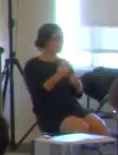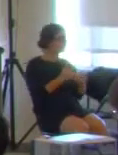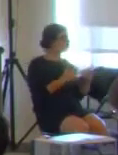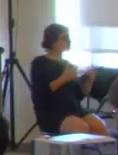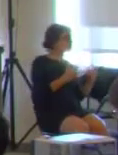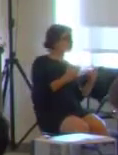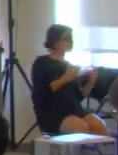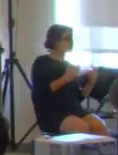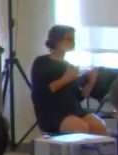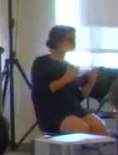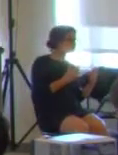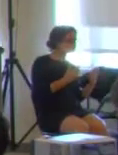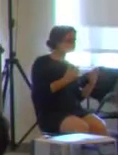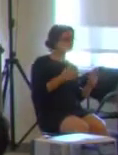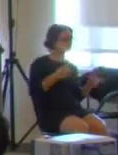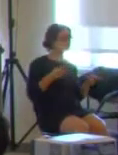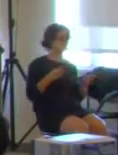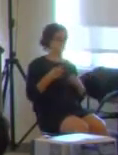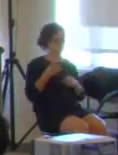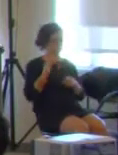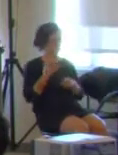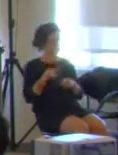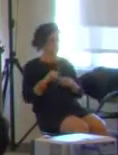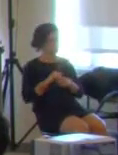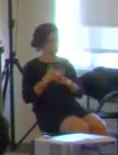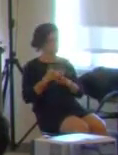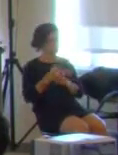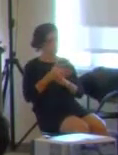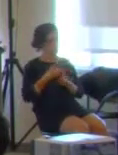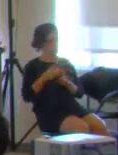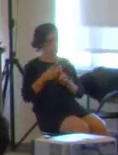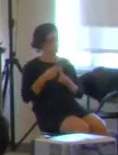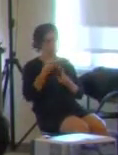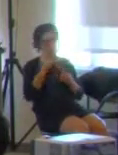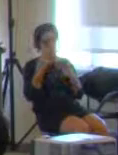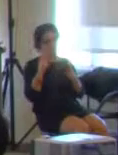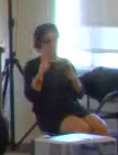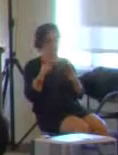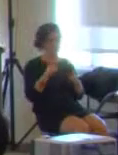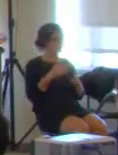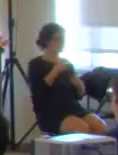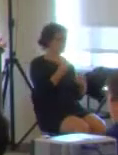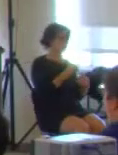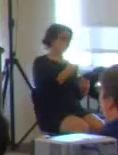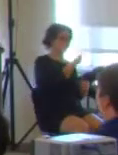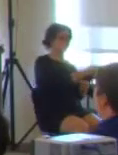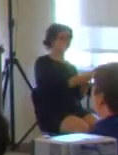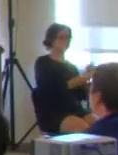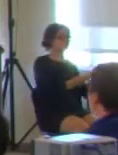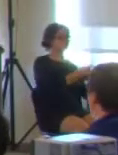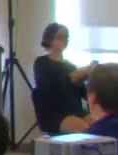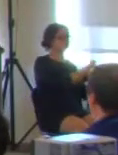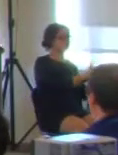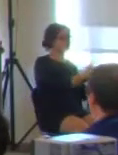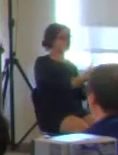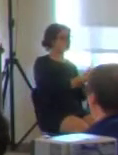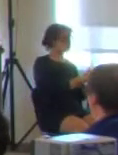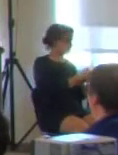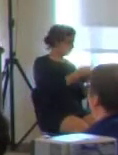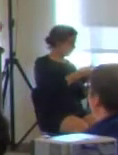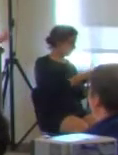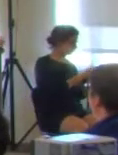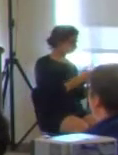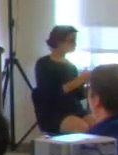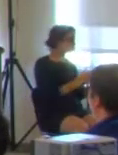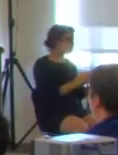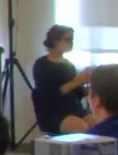out that didn't work as well as just putting people in the workplace and supporting them in the job and helping